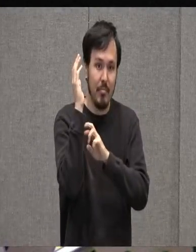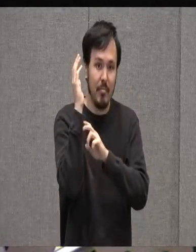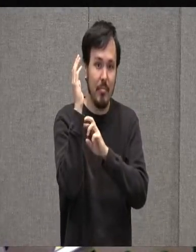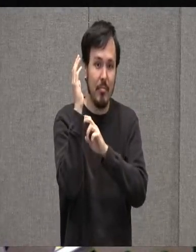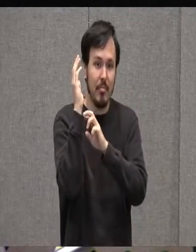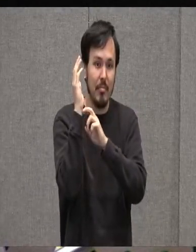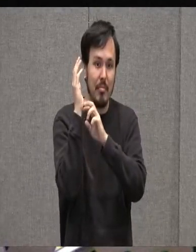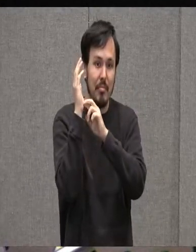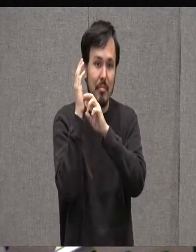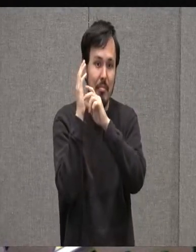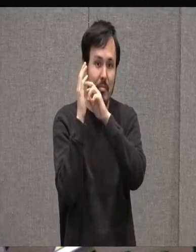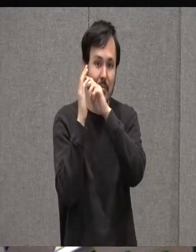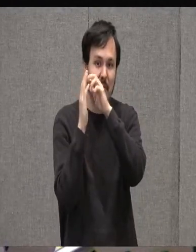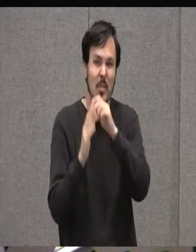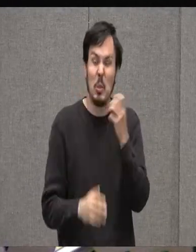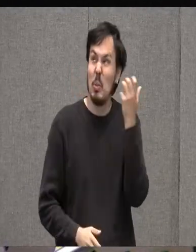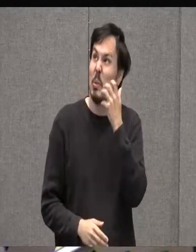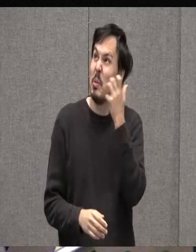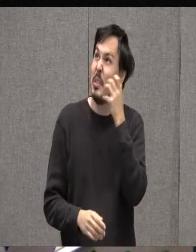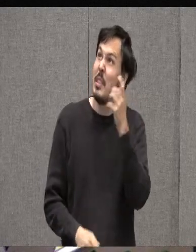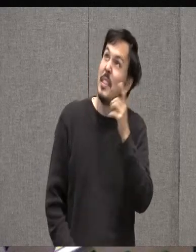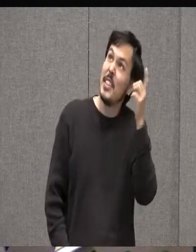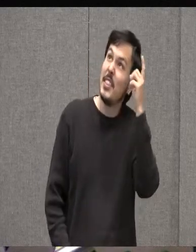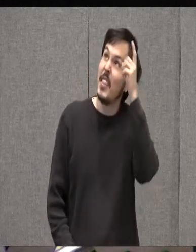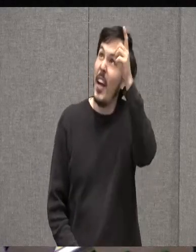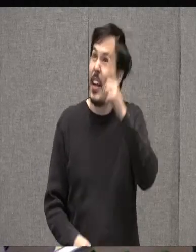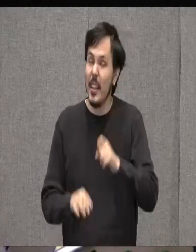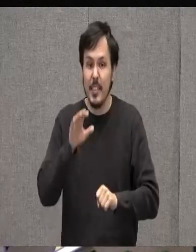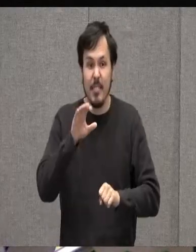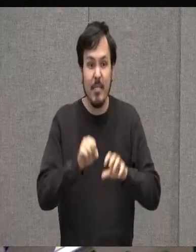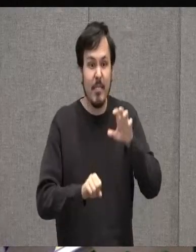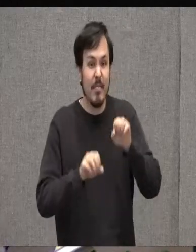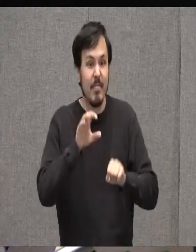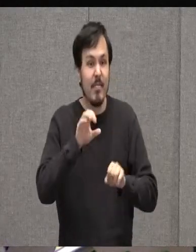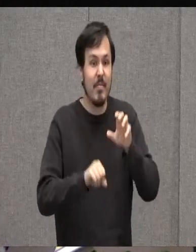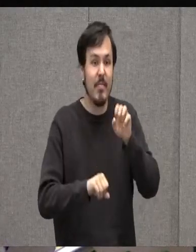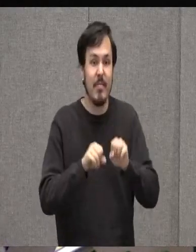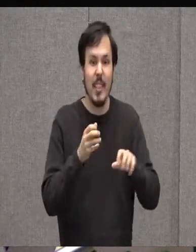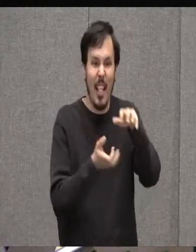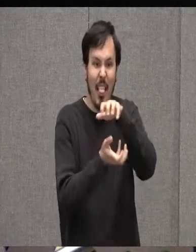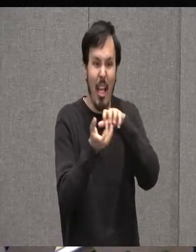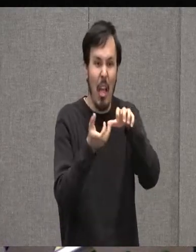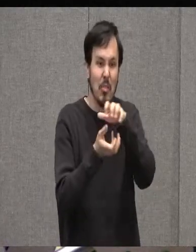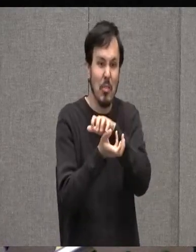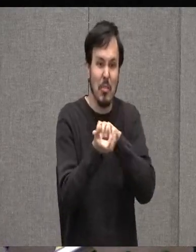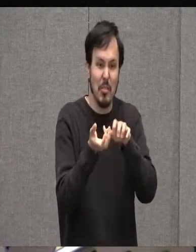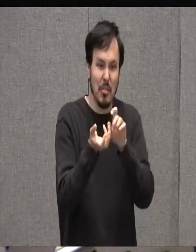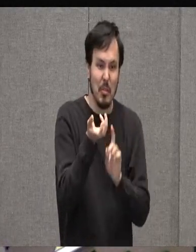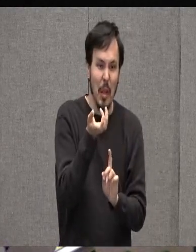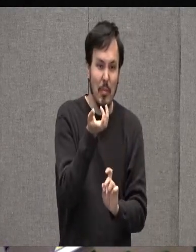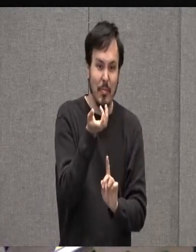written by Raymond Briggs, and it is a book published by the Coward McCann Company in New York.